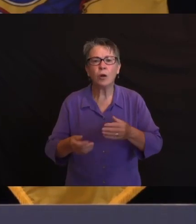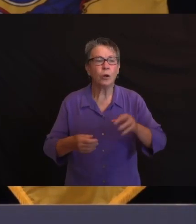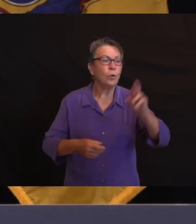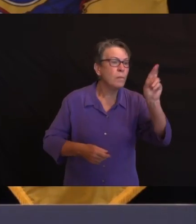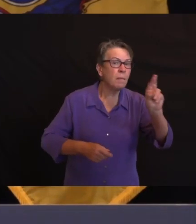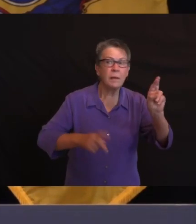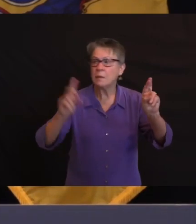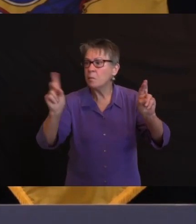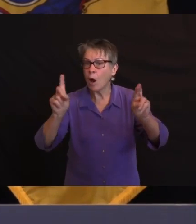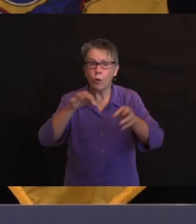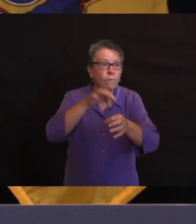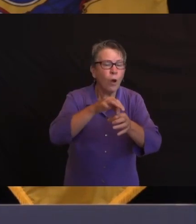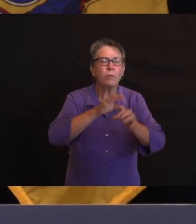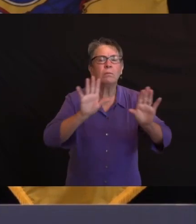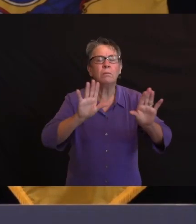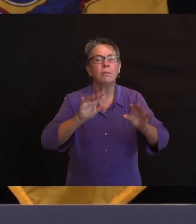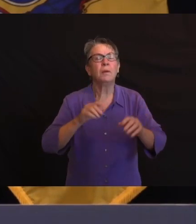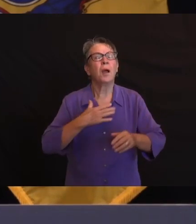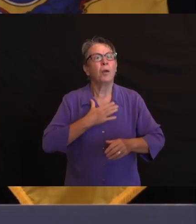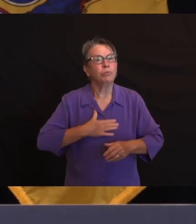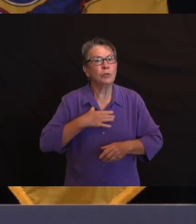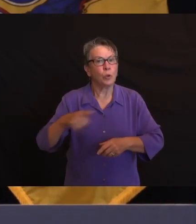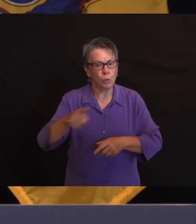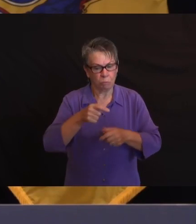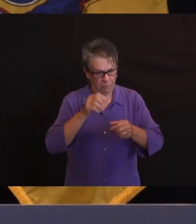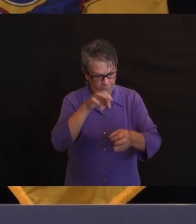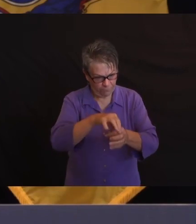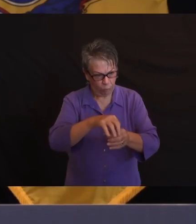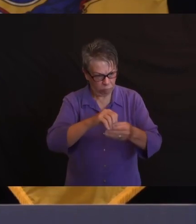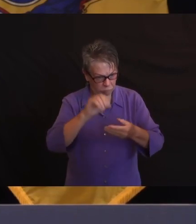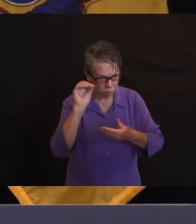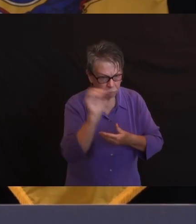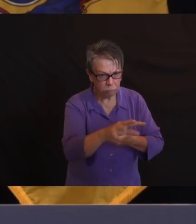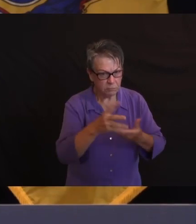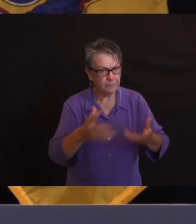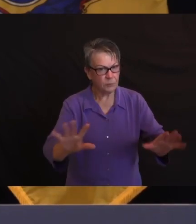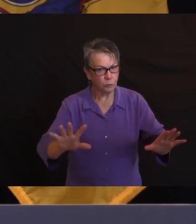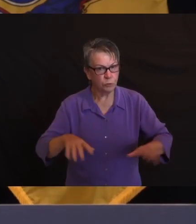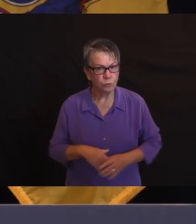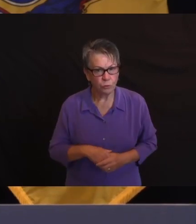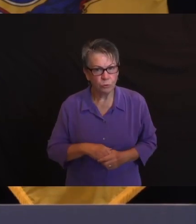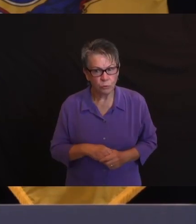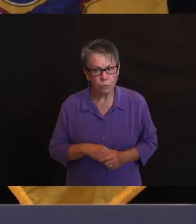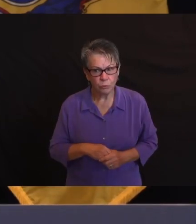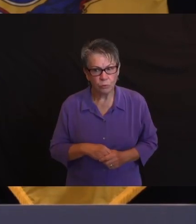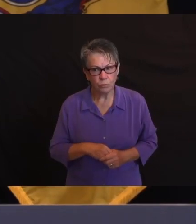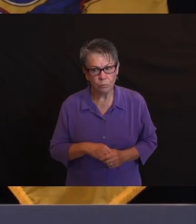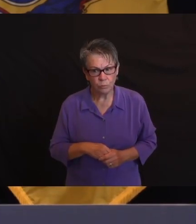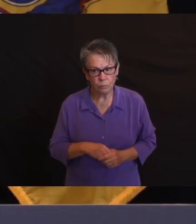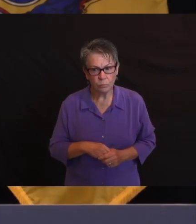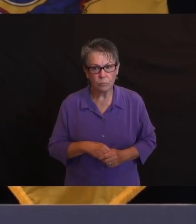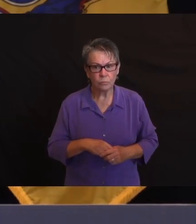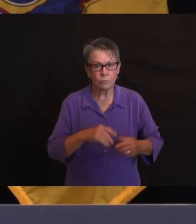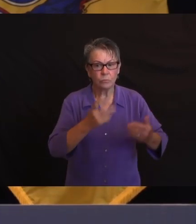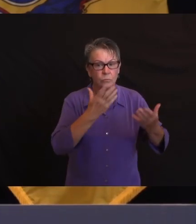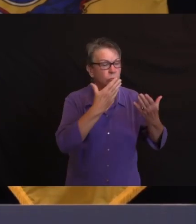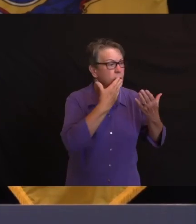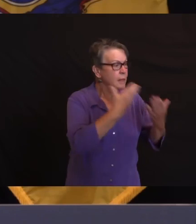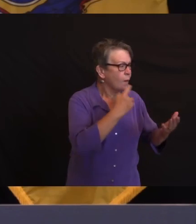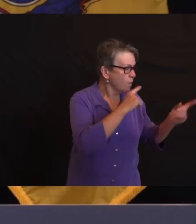counted, and please stay safe. Judy, Tina, thank you as always. Pat, likewise.